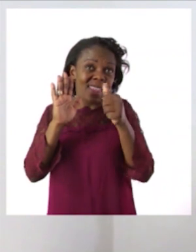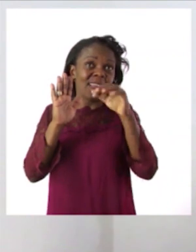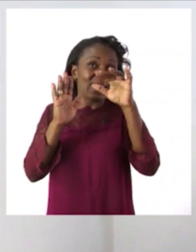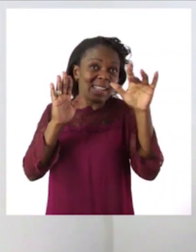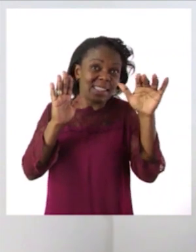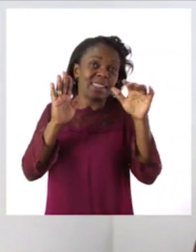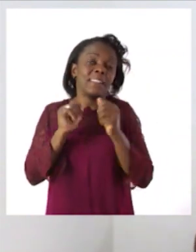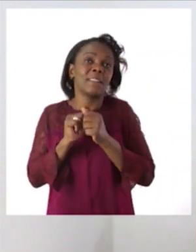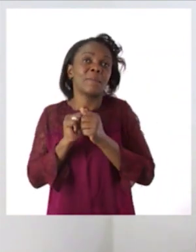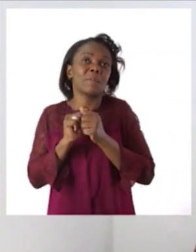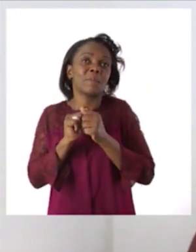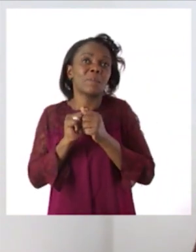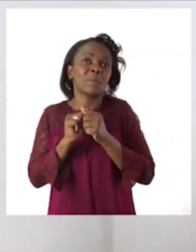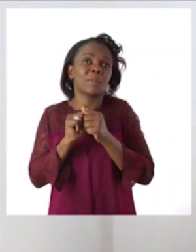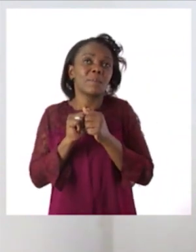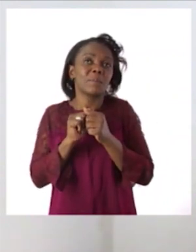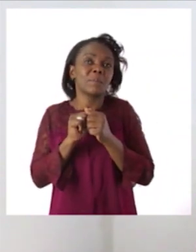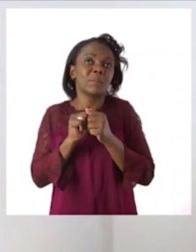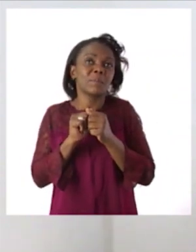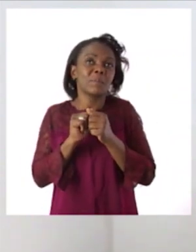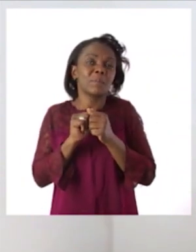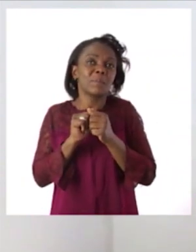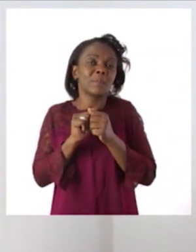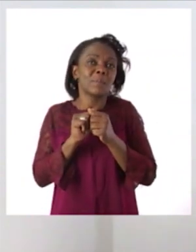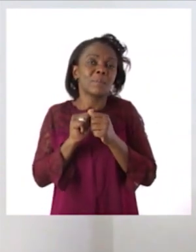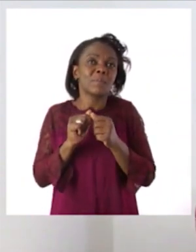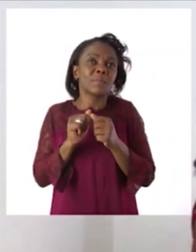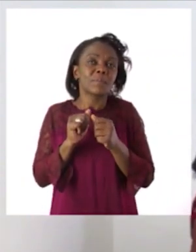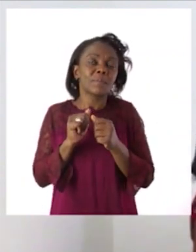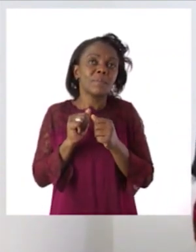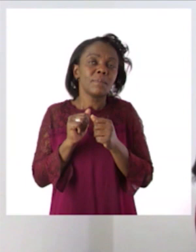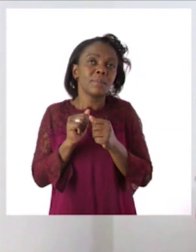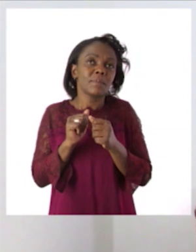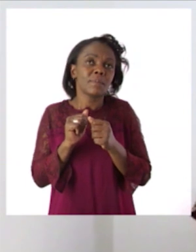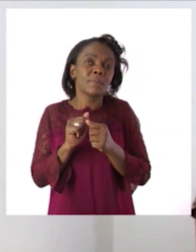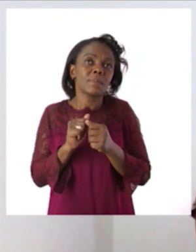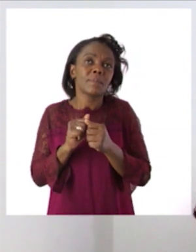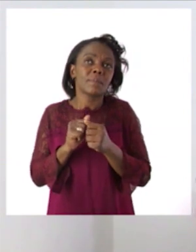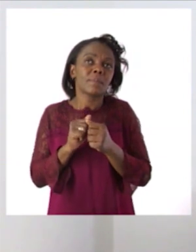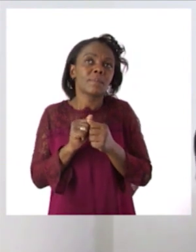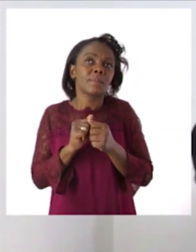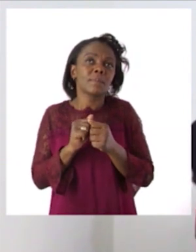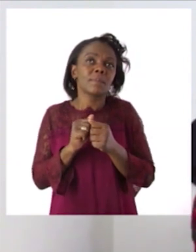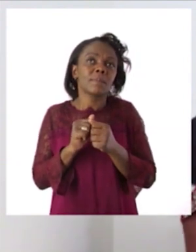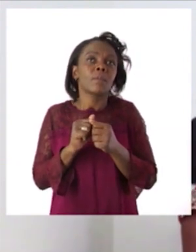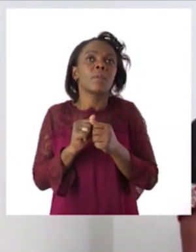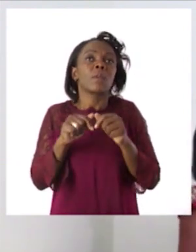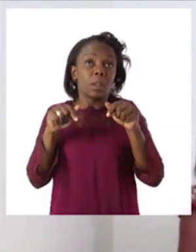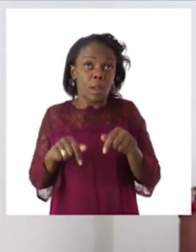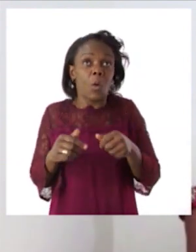you have to take it into account when you are cutting your word. All right. Okay, so now let us try and